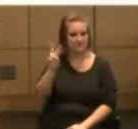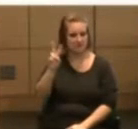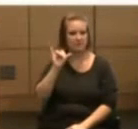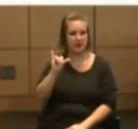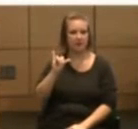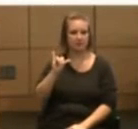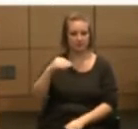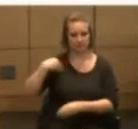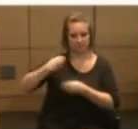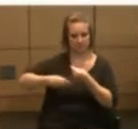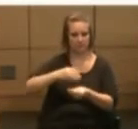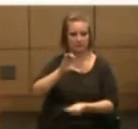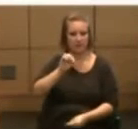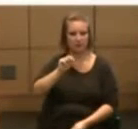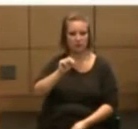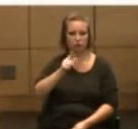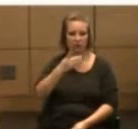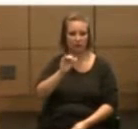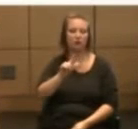congenital, is